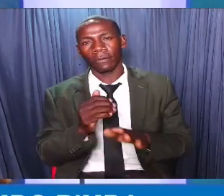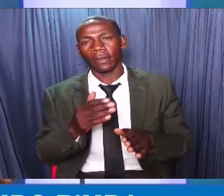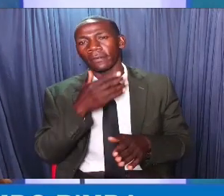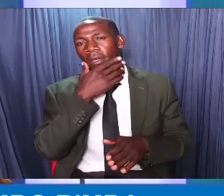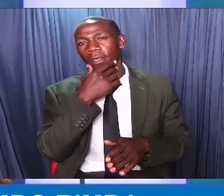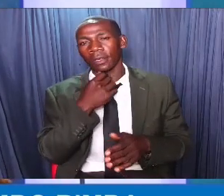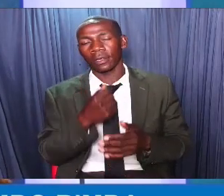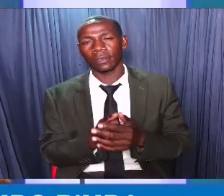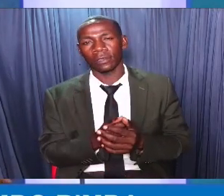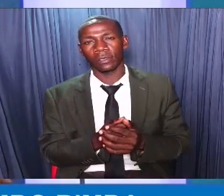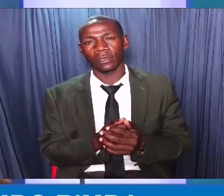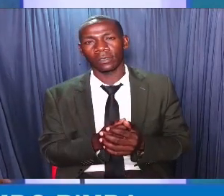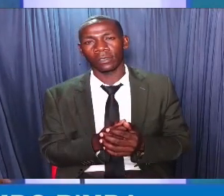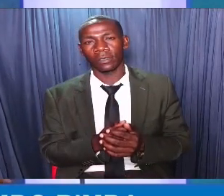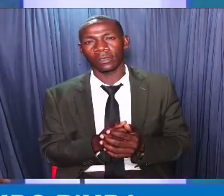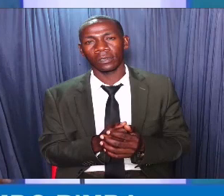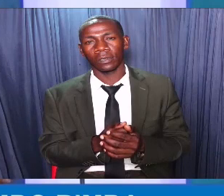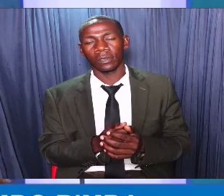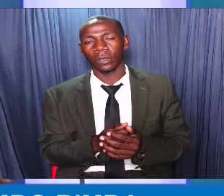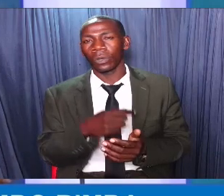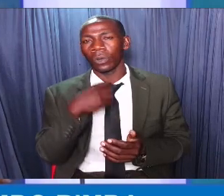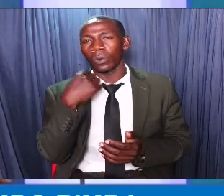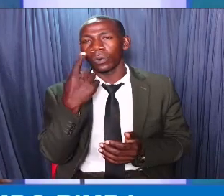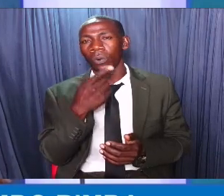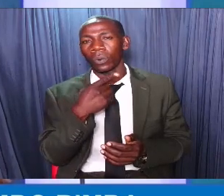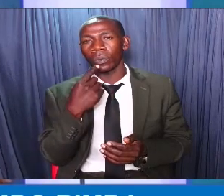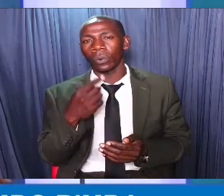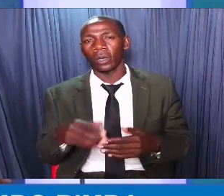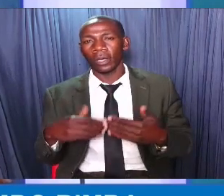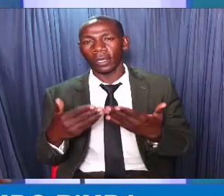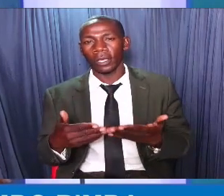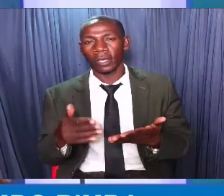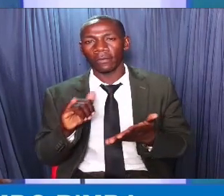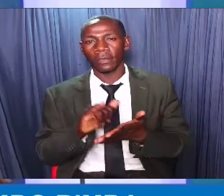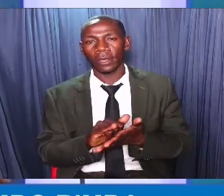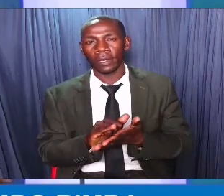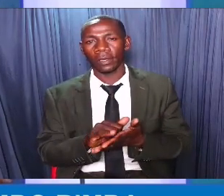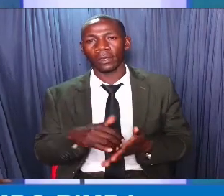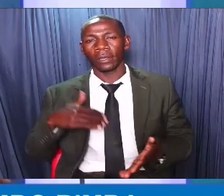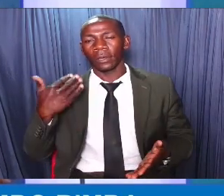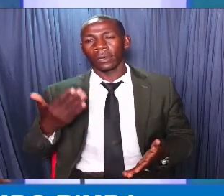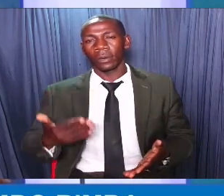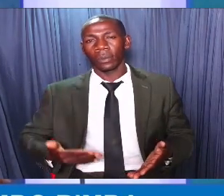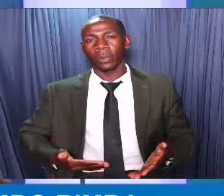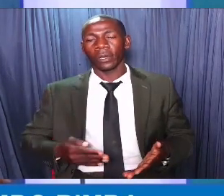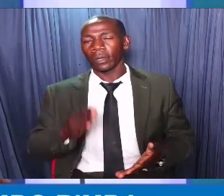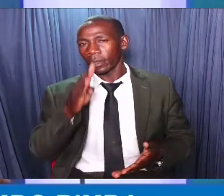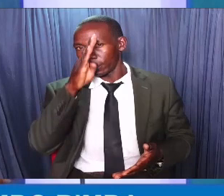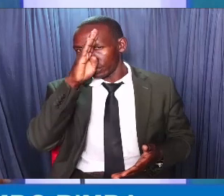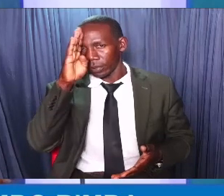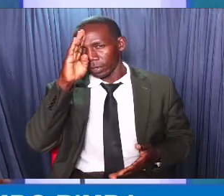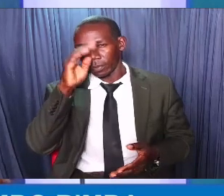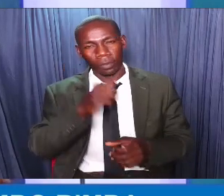founder father. Ale who mpa yule gave jamzito kule Bungoma wa miaka sijui ni